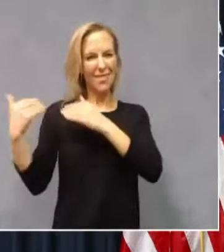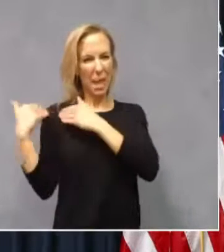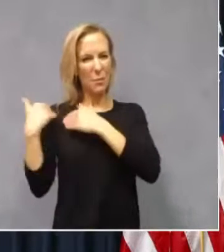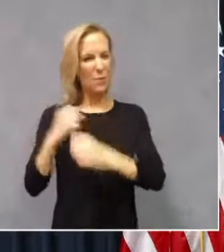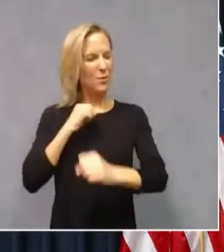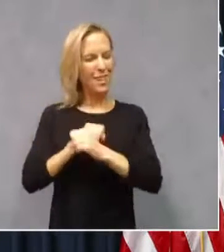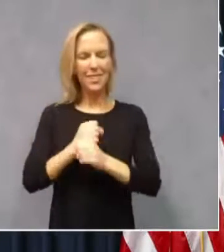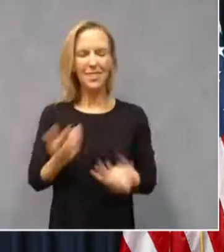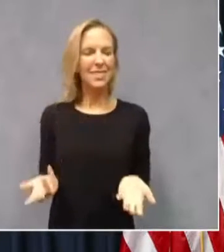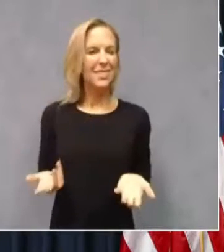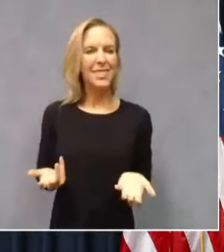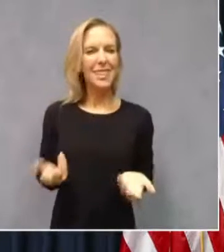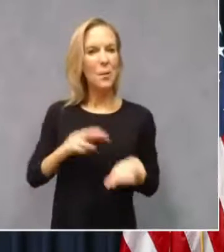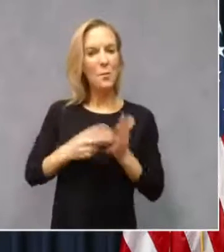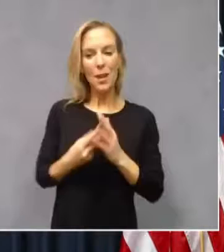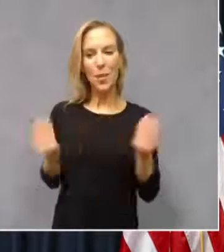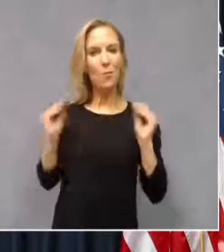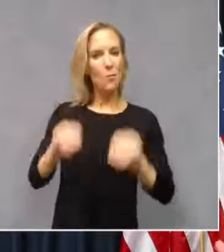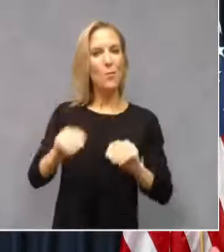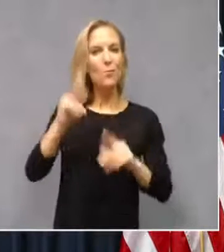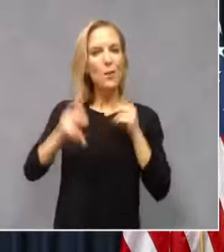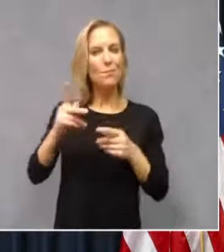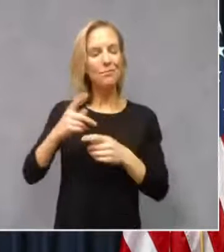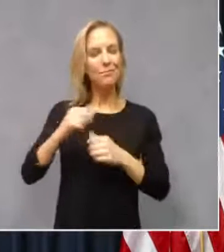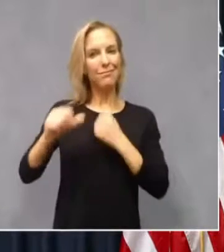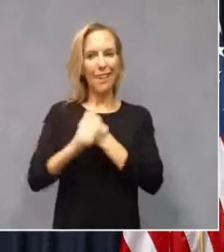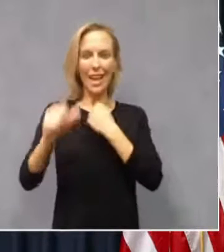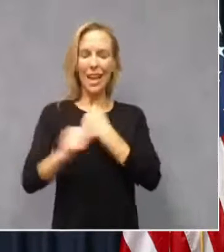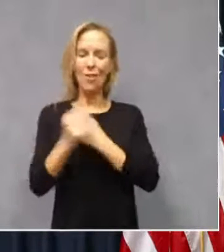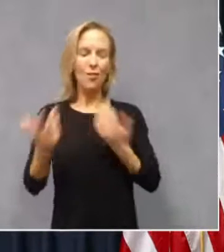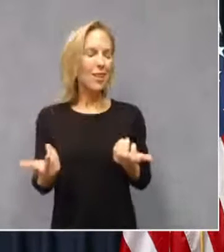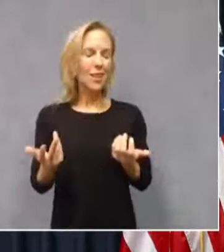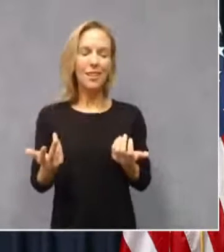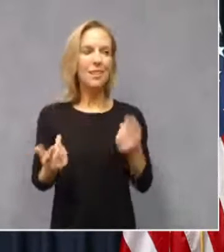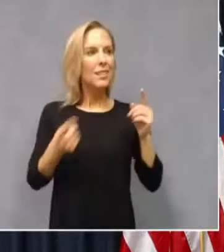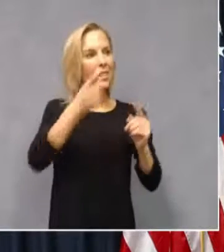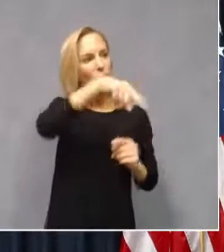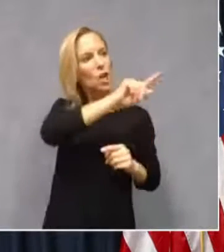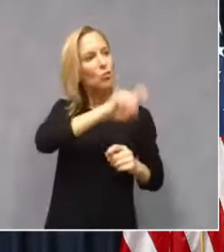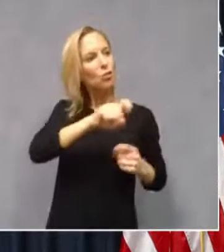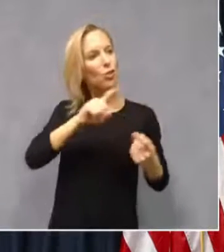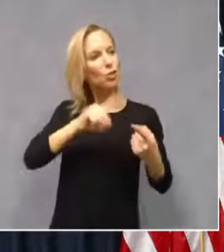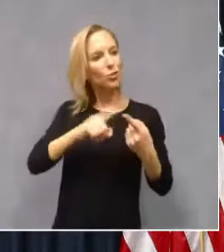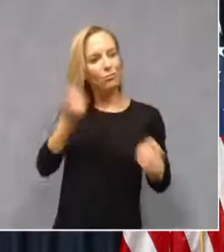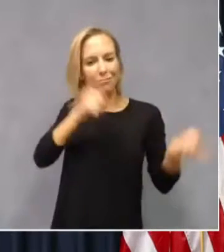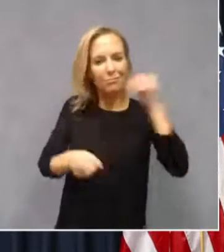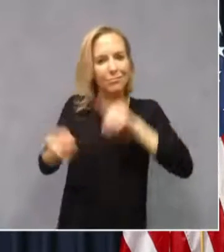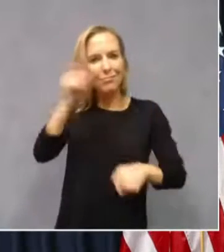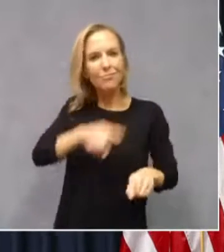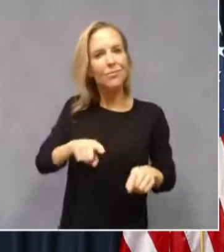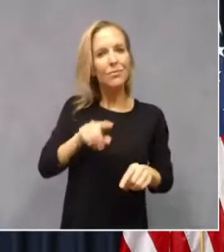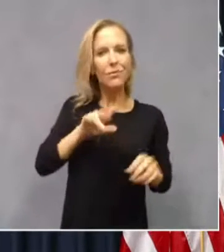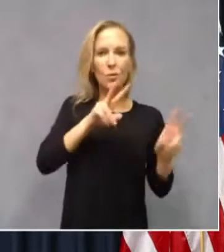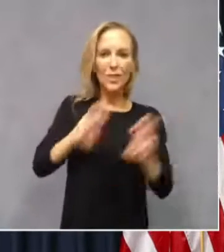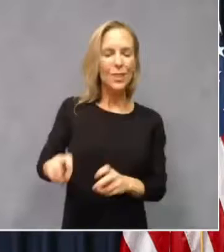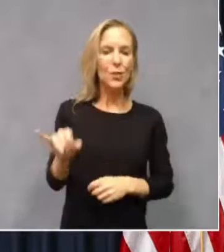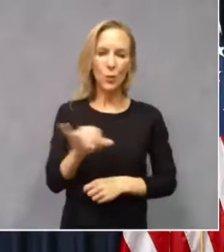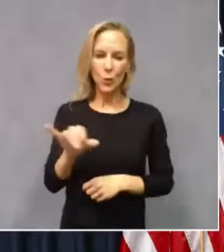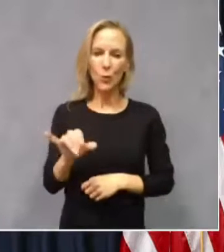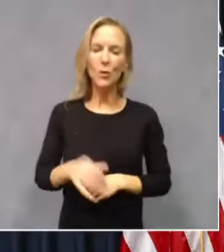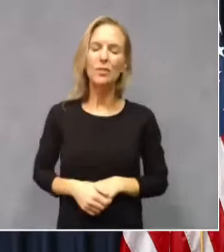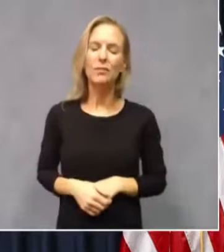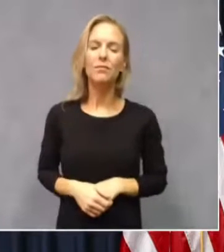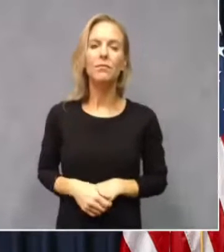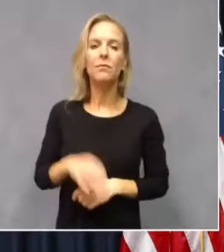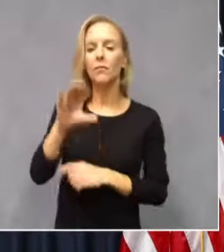puts people in harm's way, and they ought to be able to come to some form of compromise on those two as well. Corinne Boyer